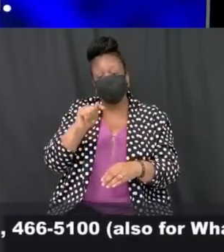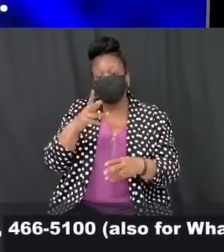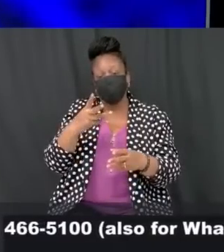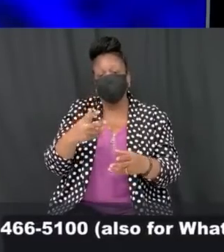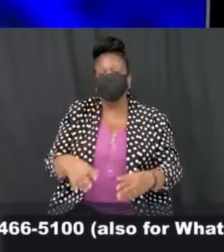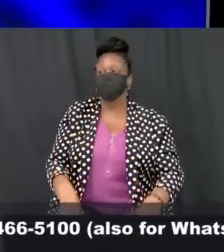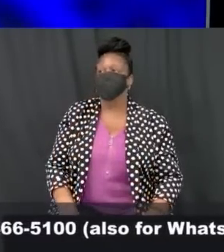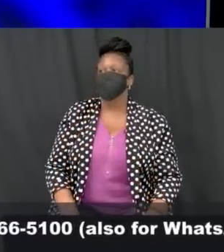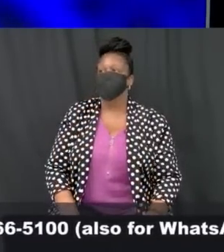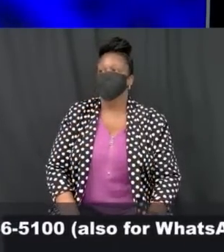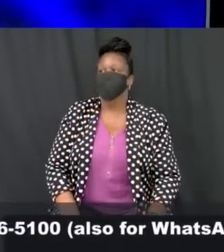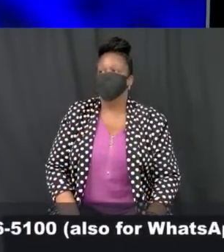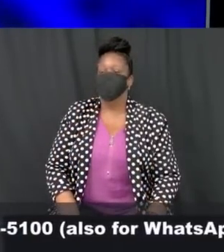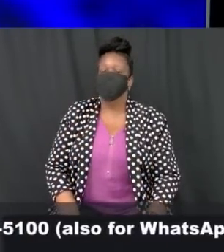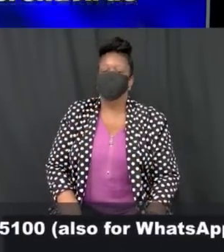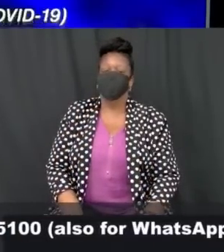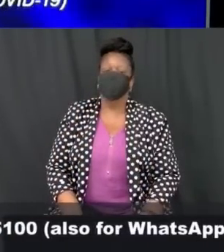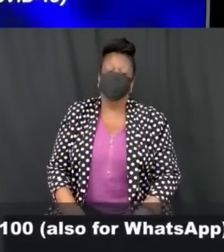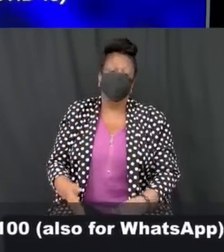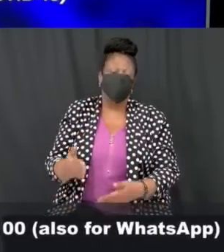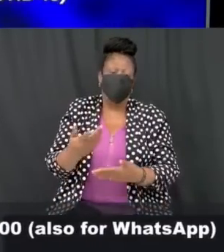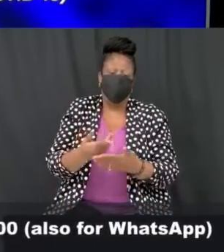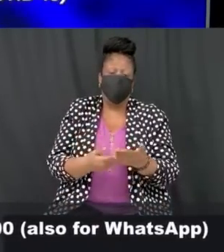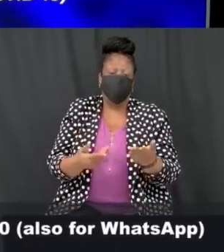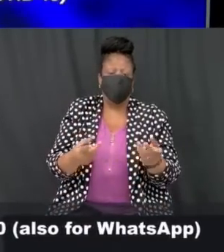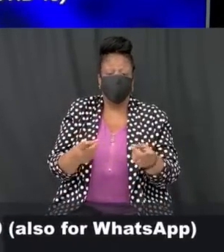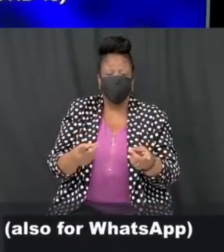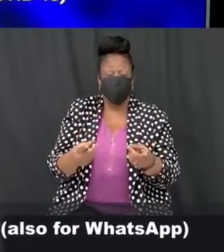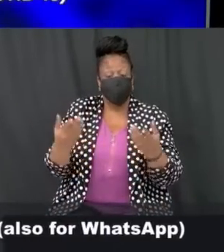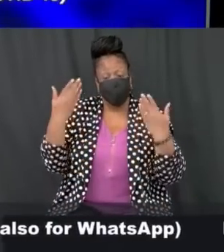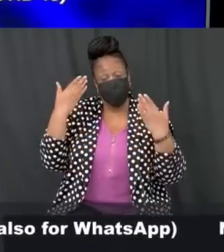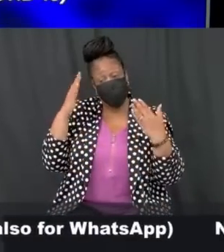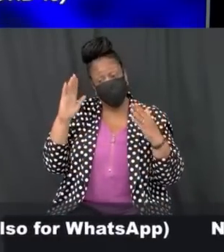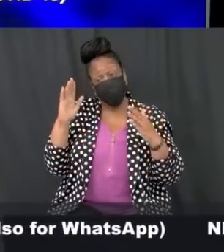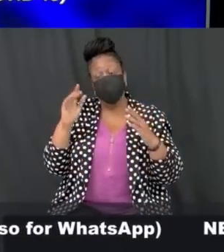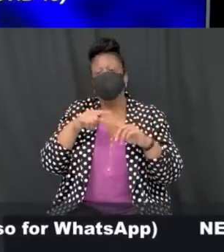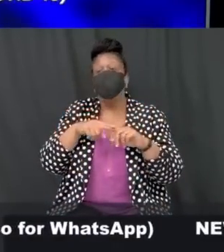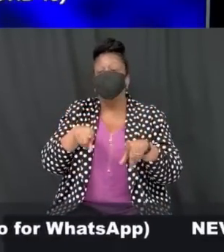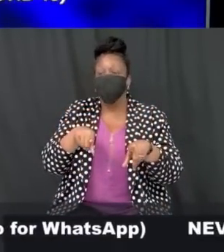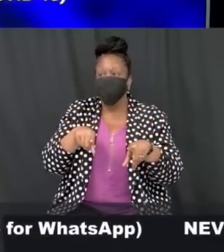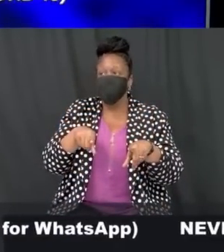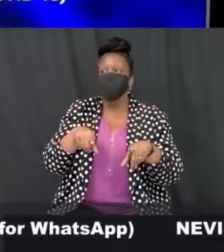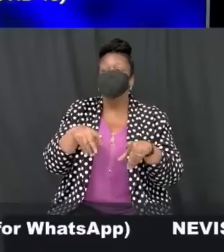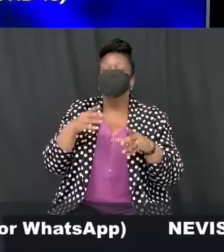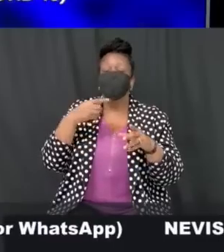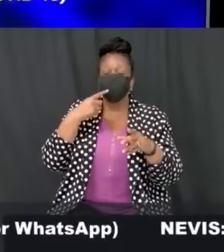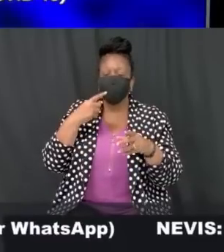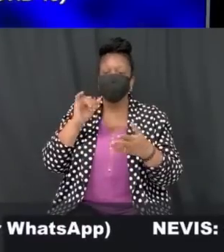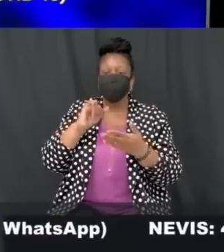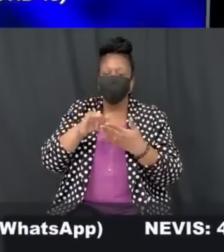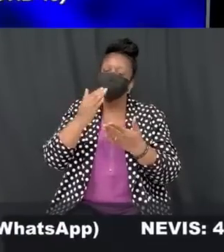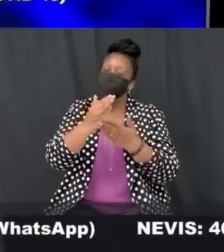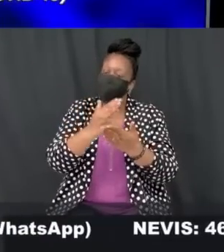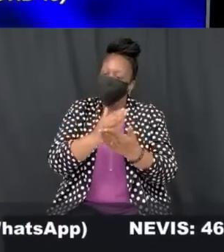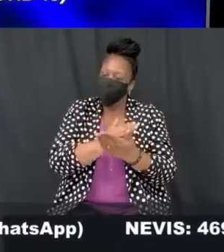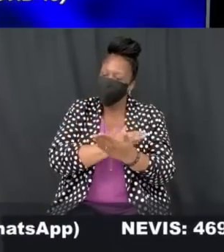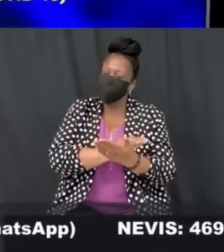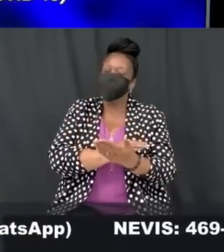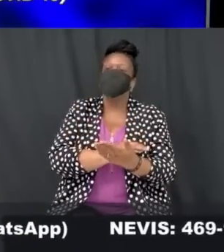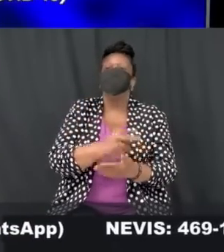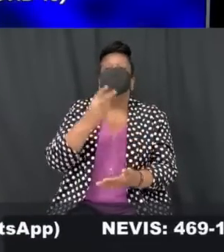of Culturama in Nevis, and this will be done innovatively,